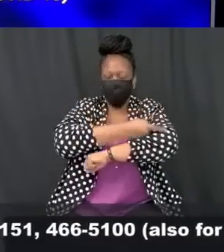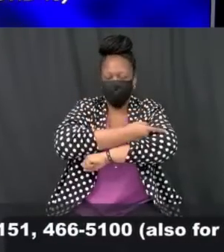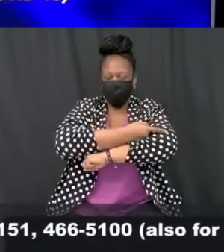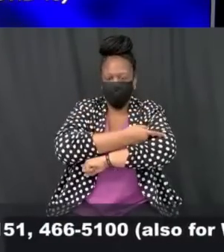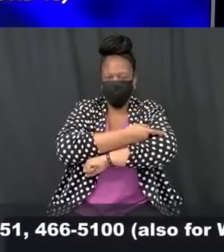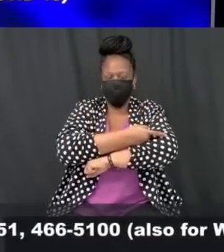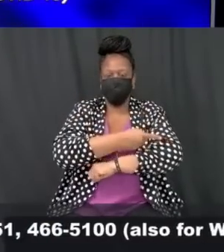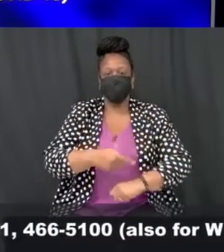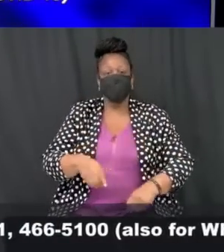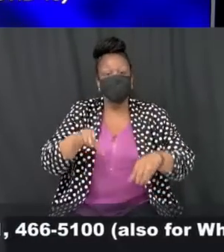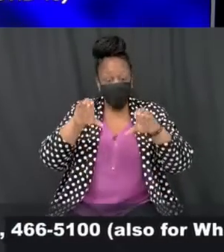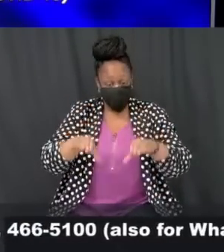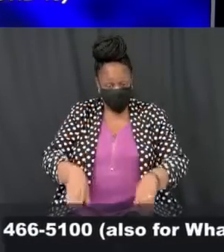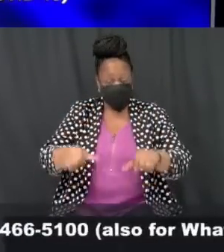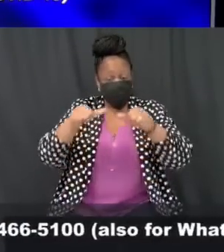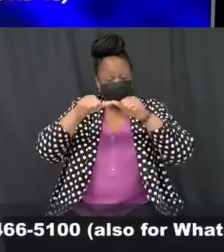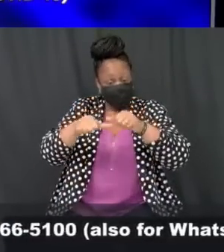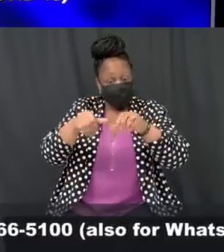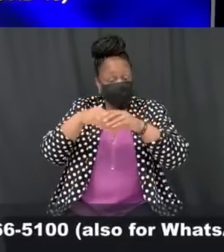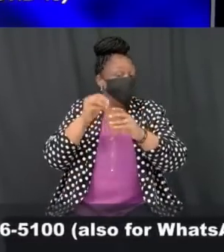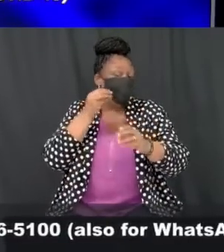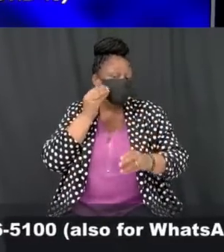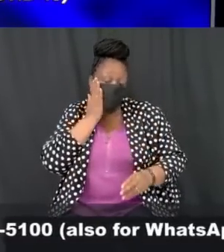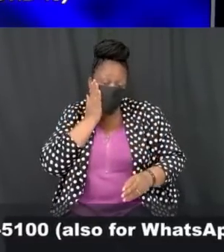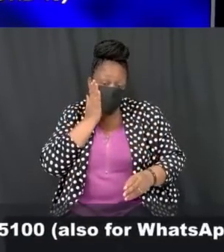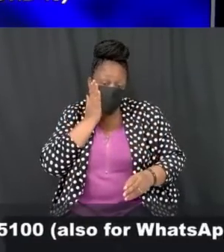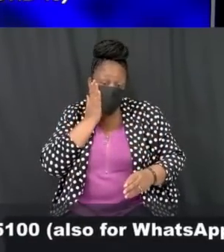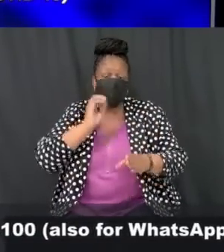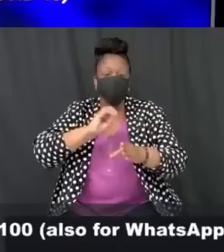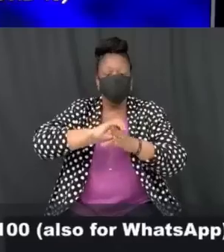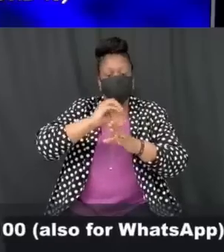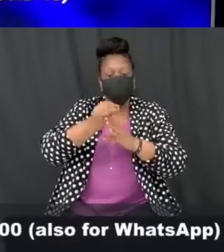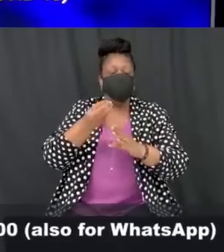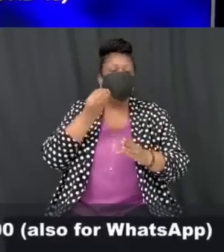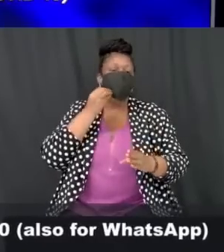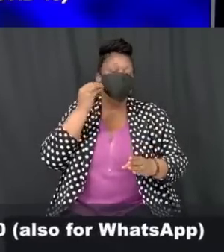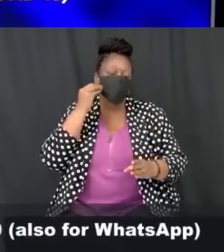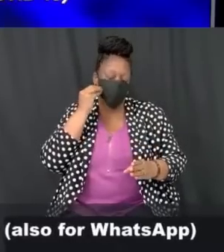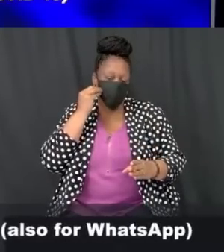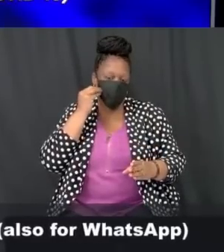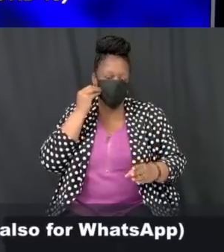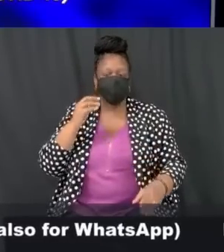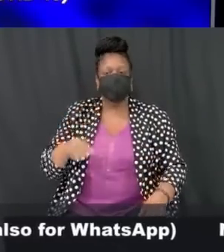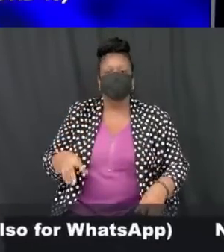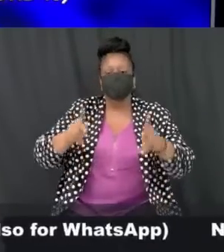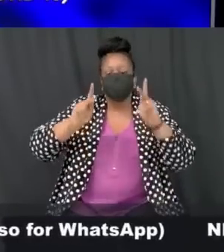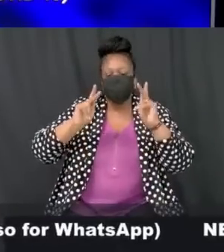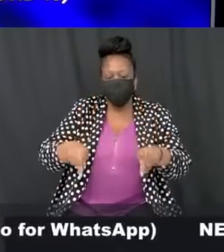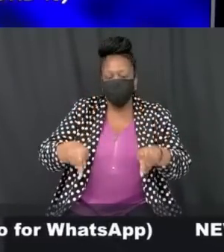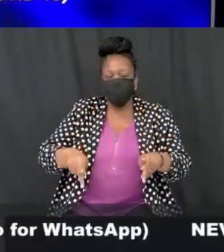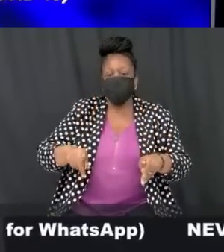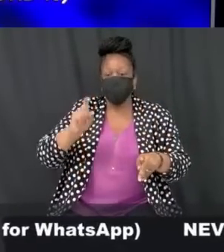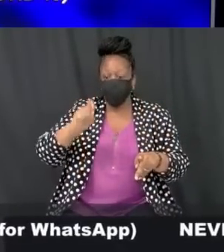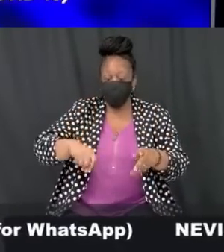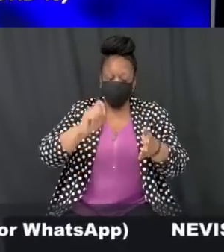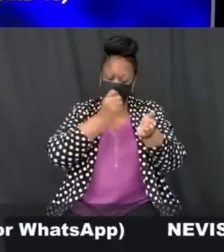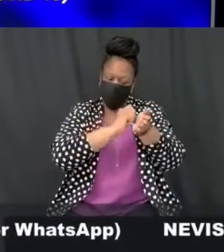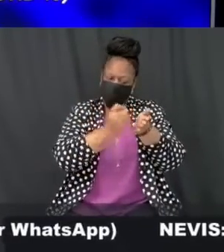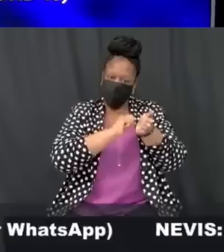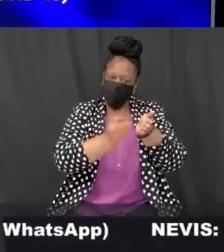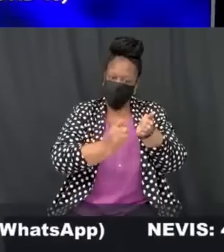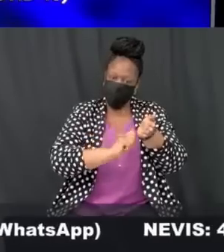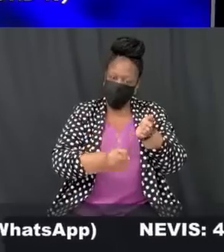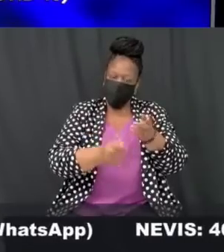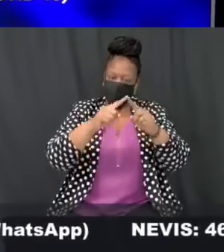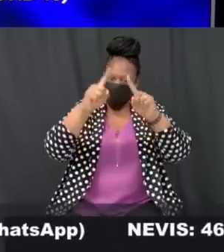to these persons. Persons who are approved to quarantine at home will be given a set